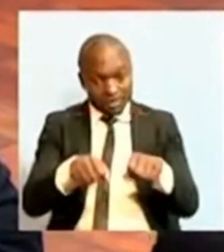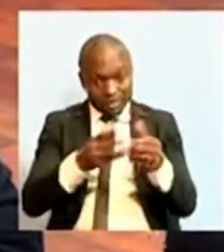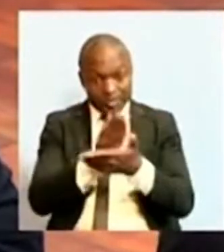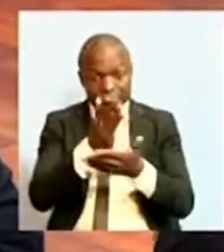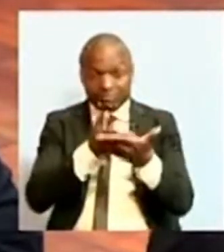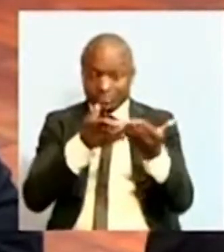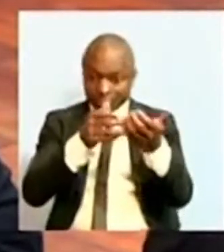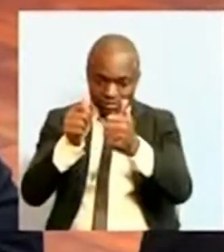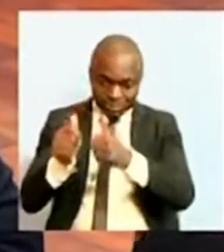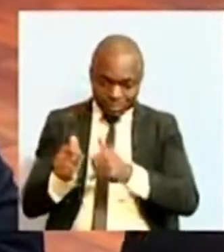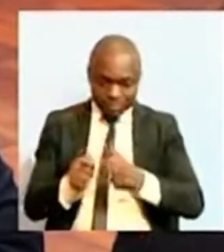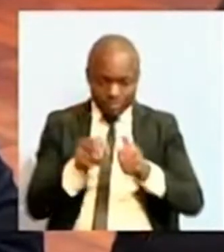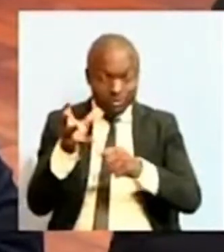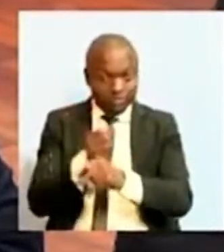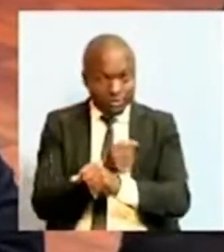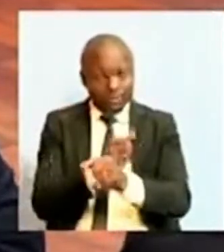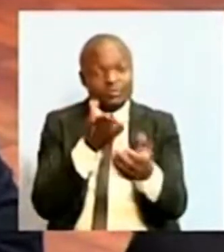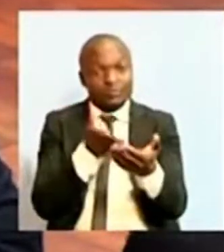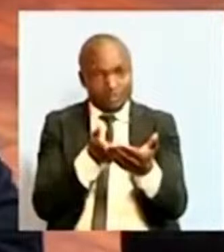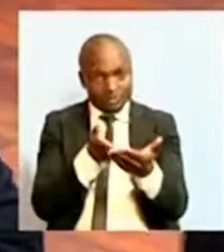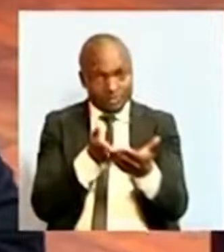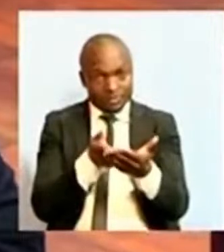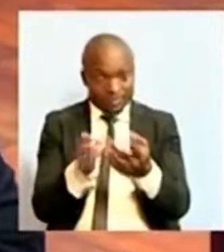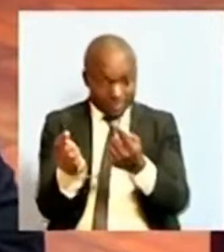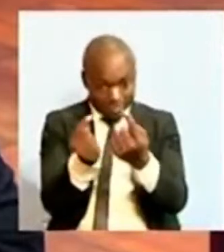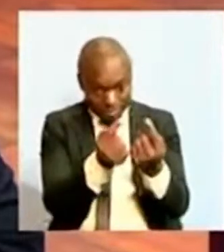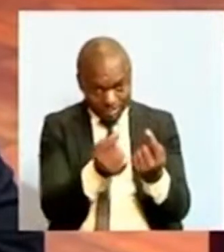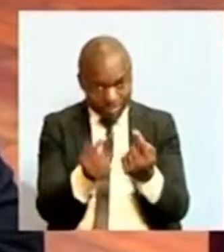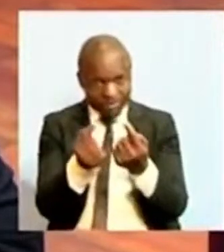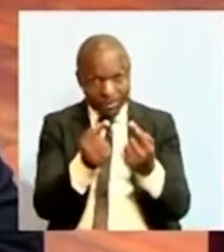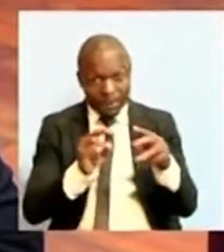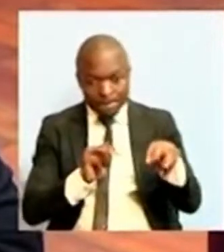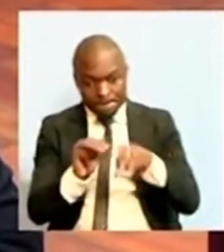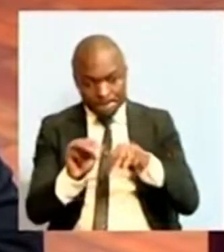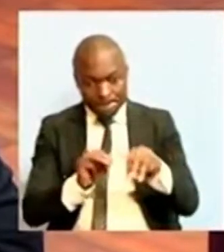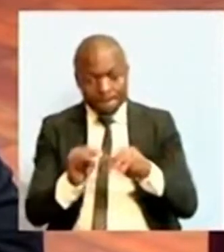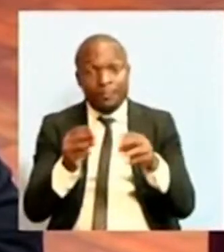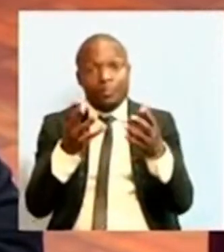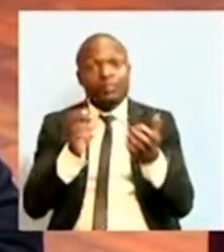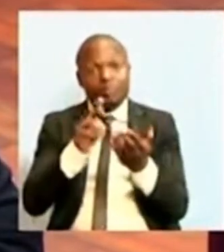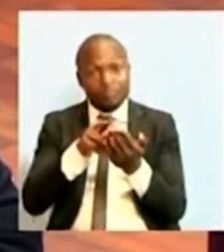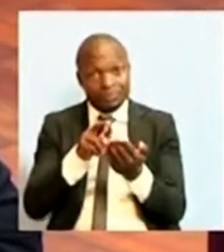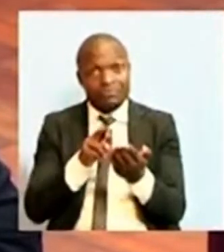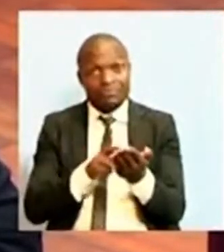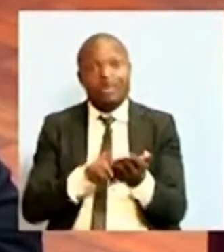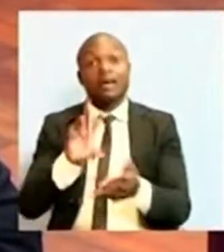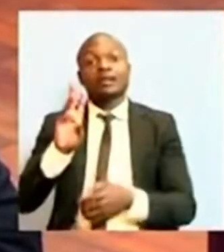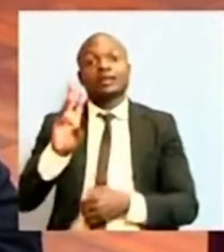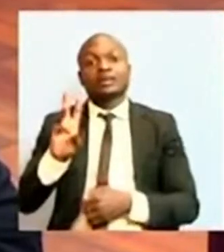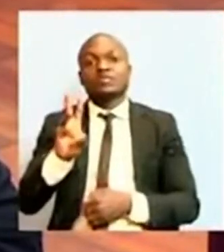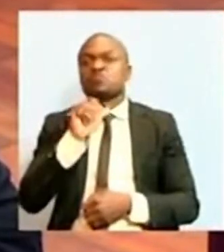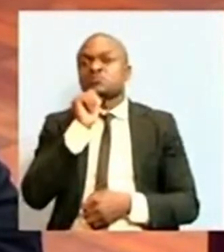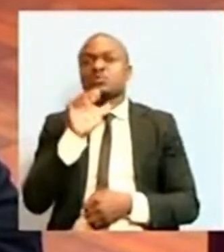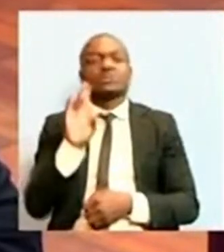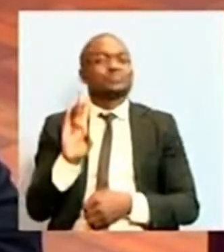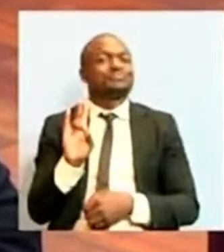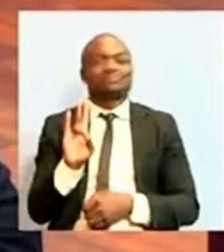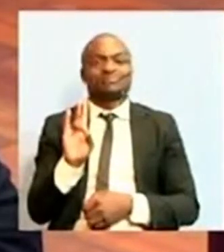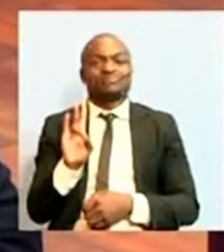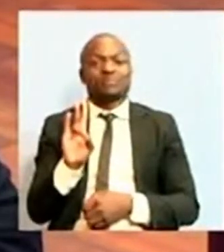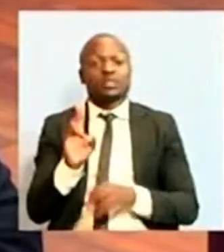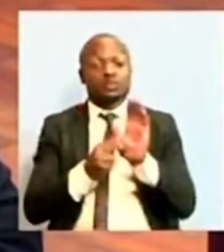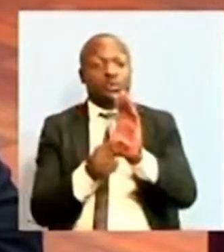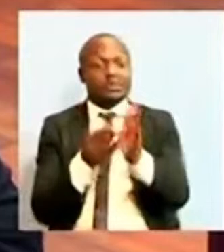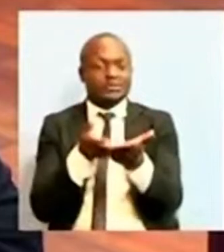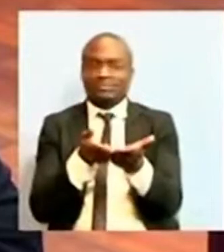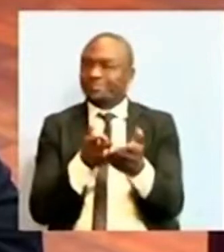the action taken in this narration, that management wishes to report that 6 and not 7, that is here,